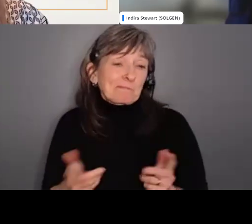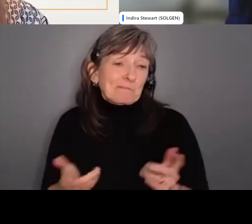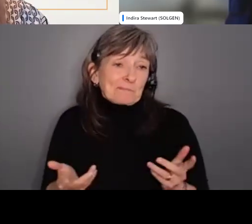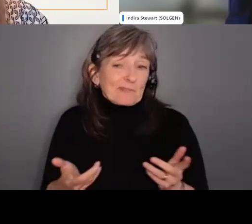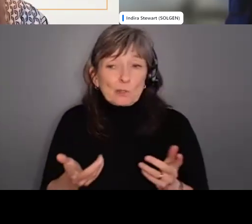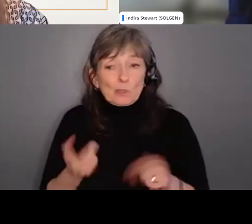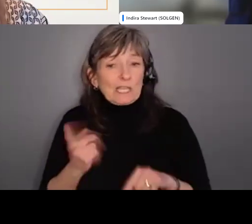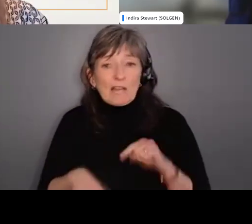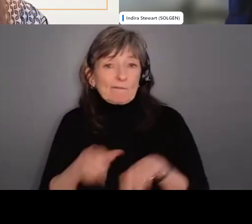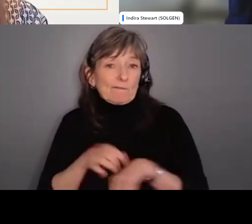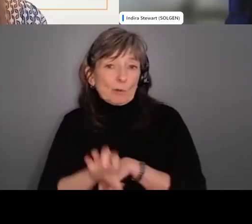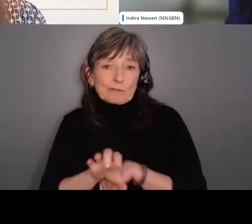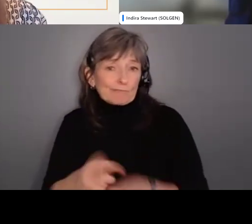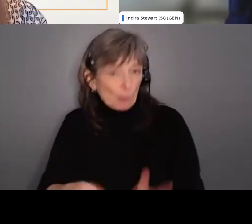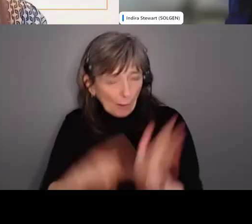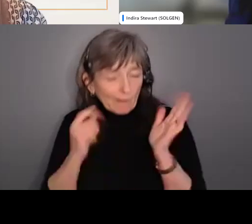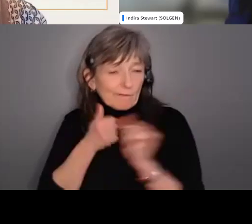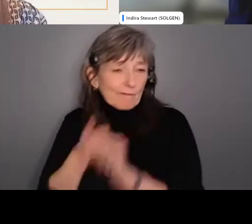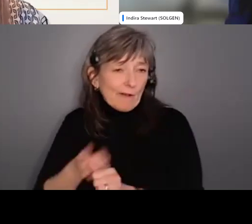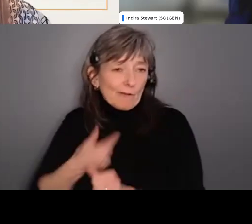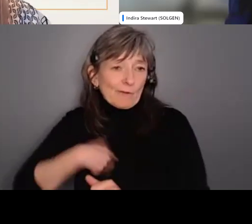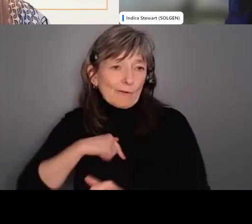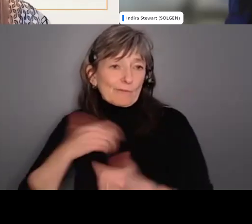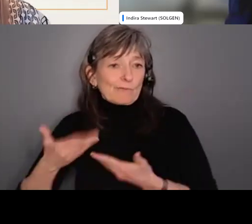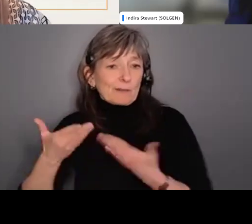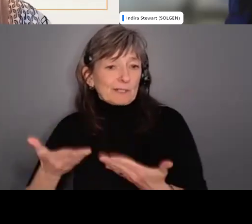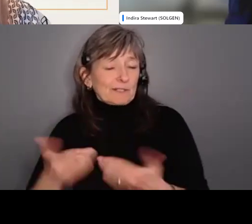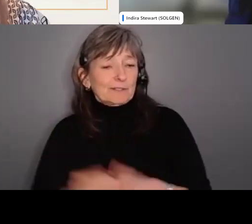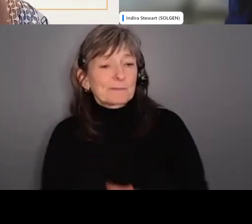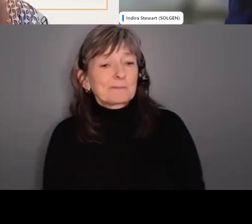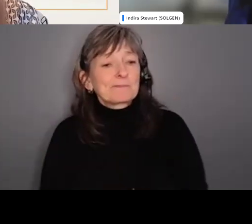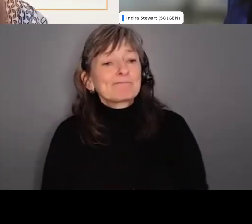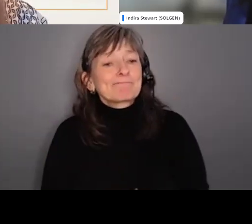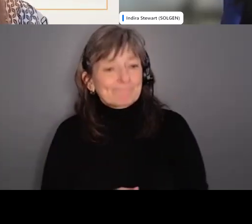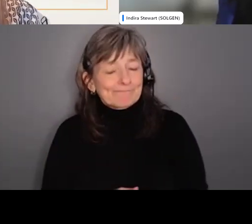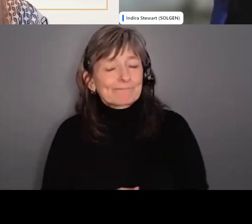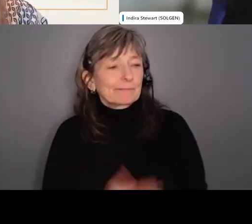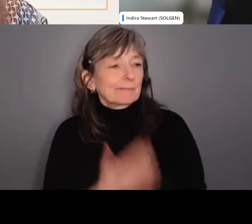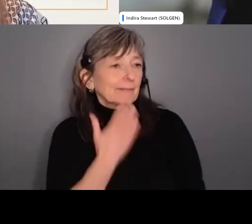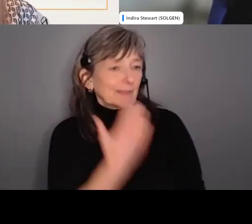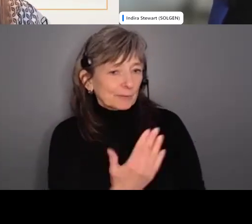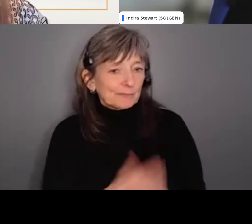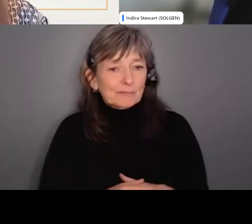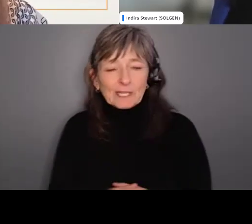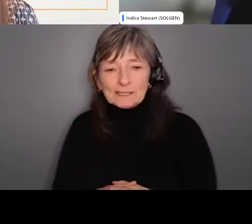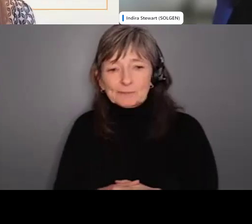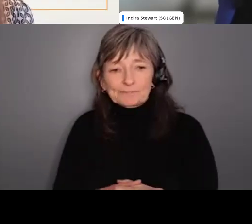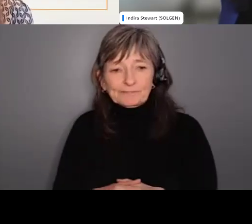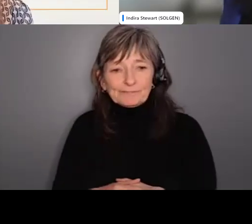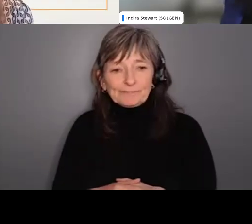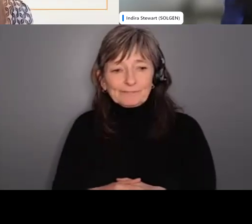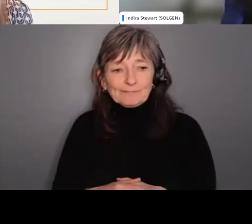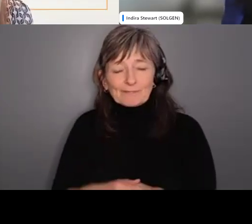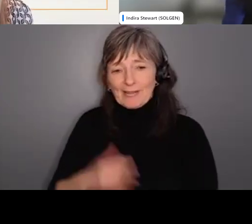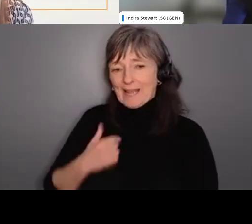can't compel. Thank you. And I recognize, and I think that sometimes that's I did have a question